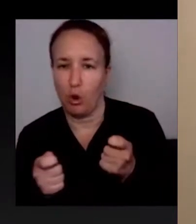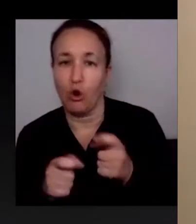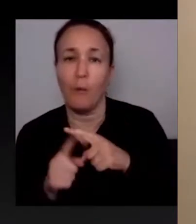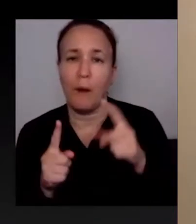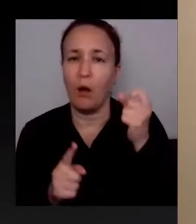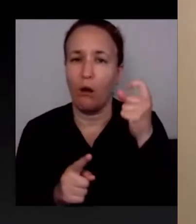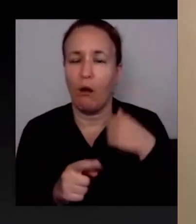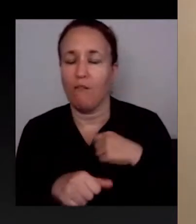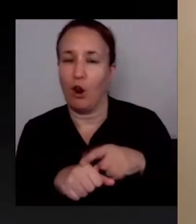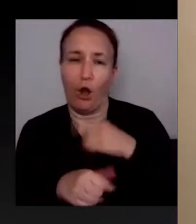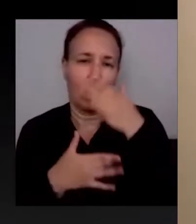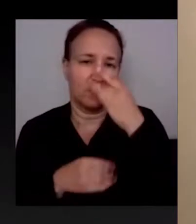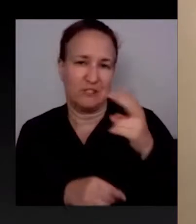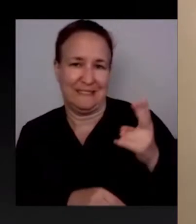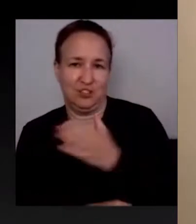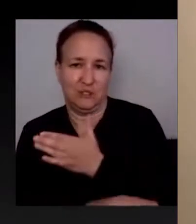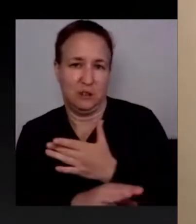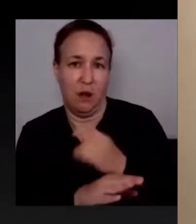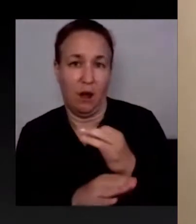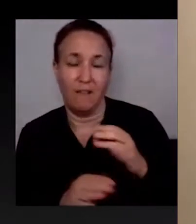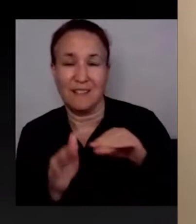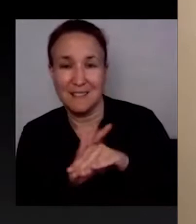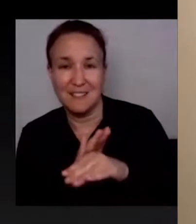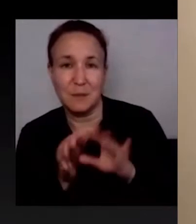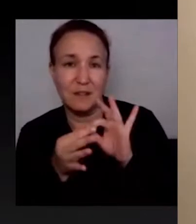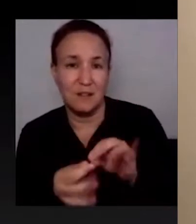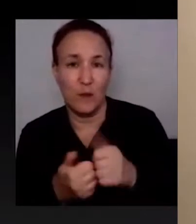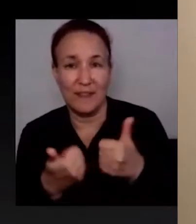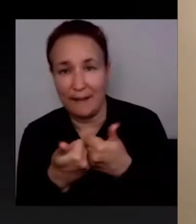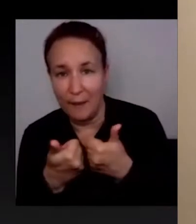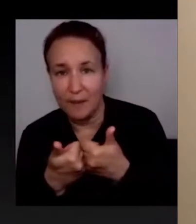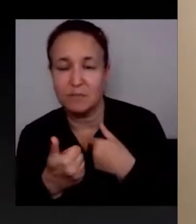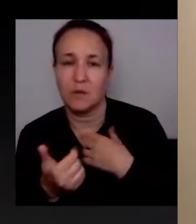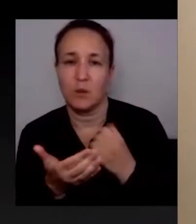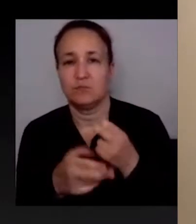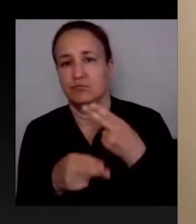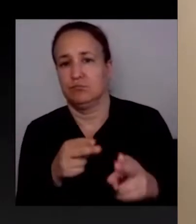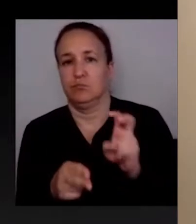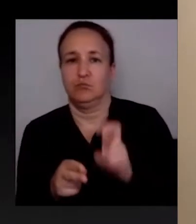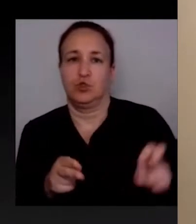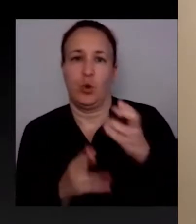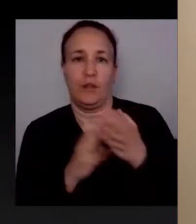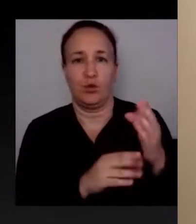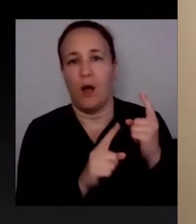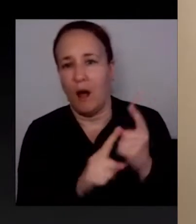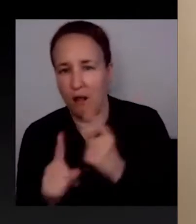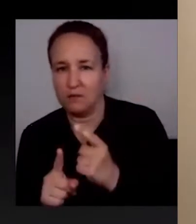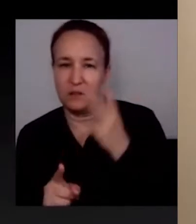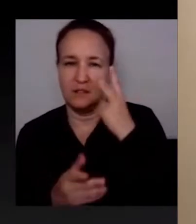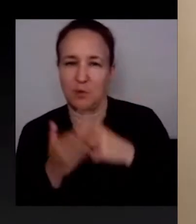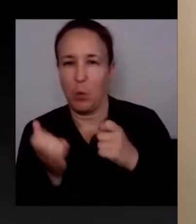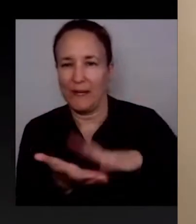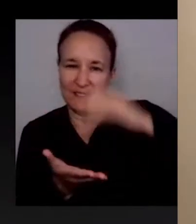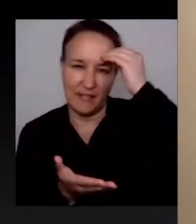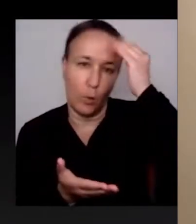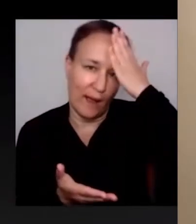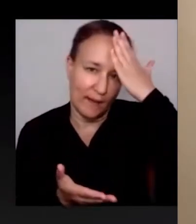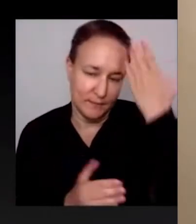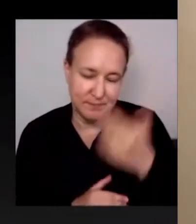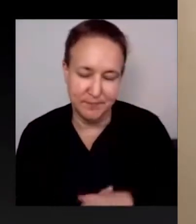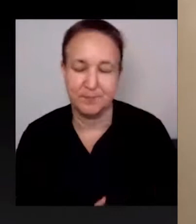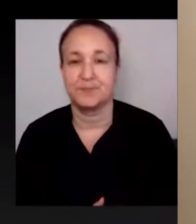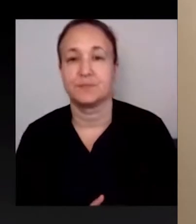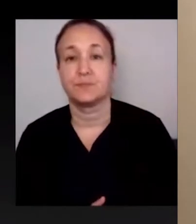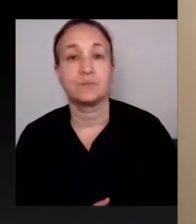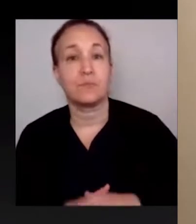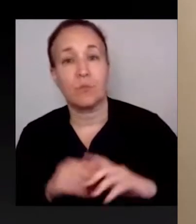interesting history of accessibility in gaming, and I want to take a quick tour through some highlights and see what we can take away. First,